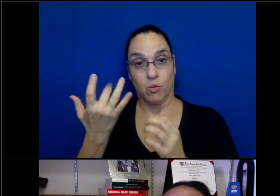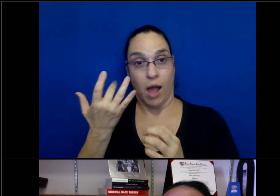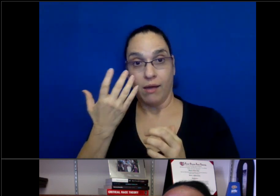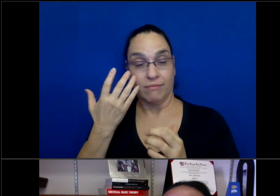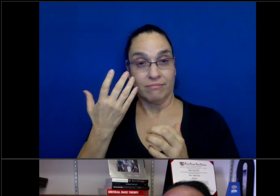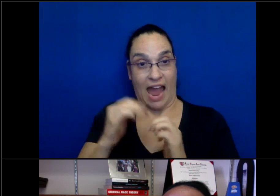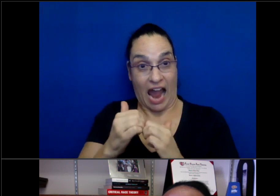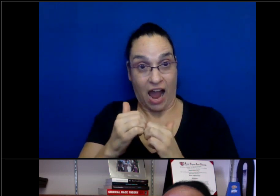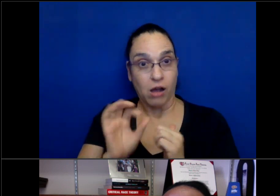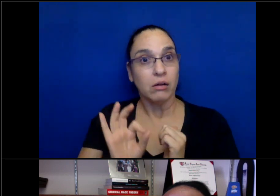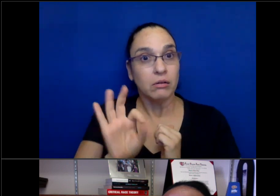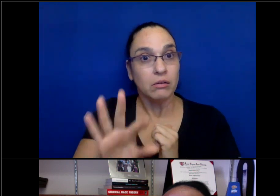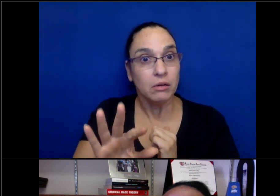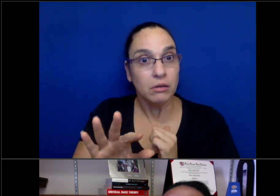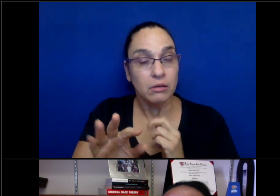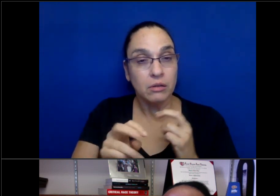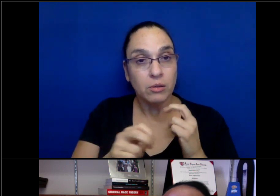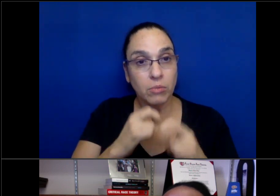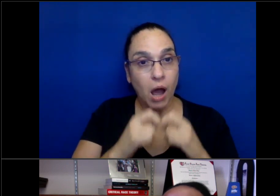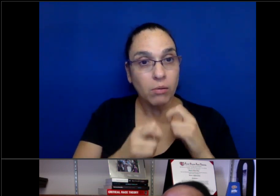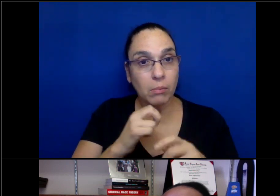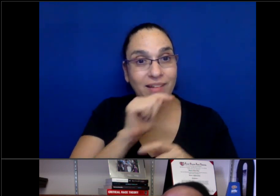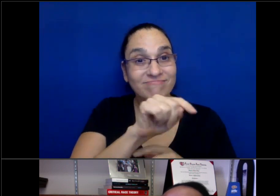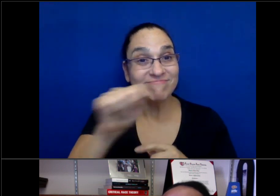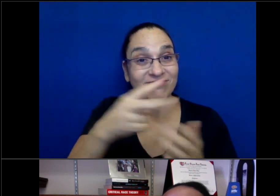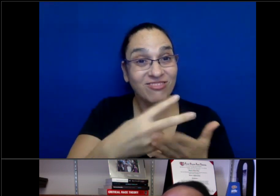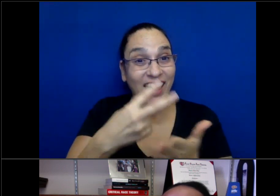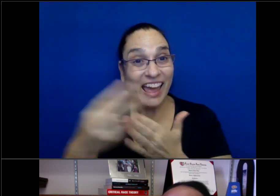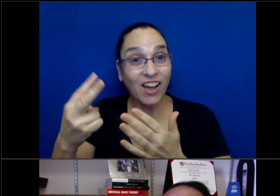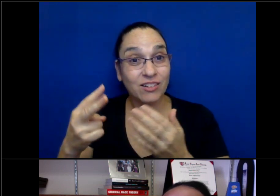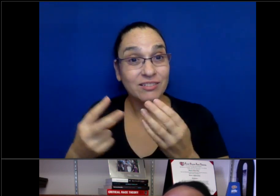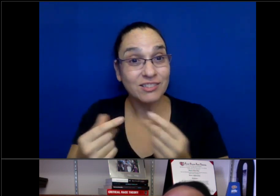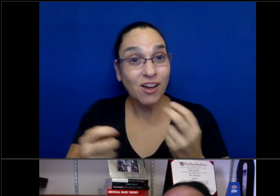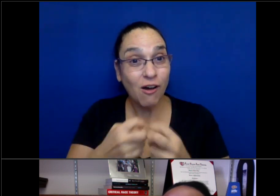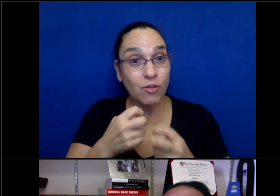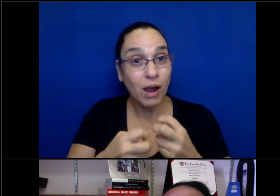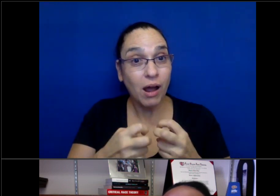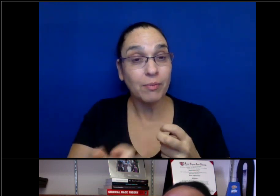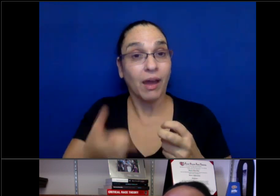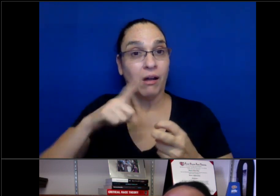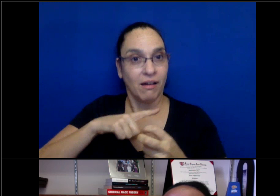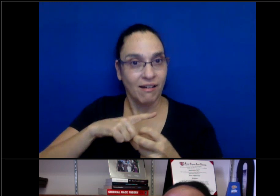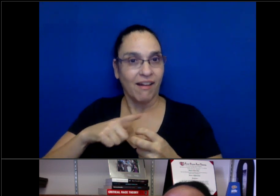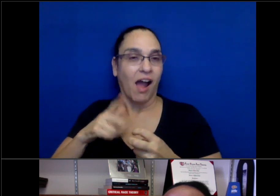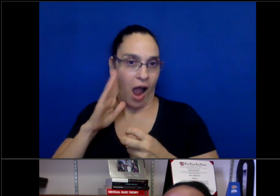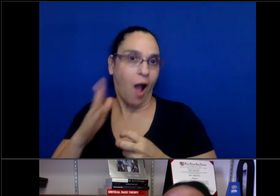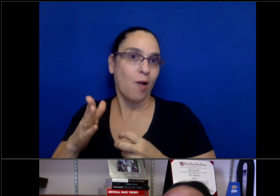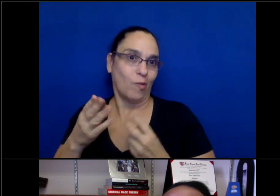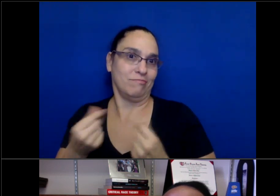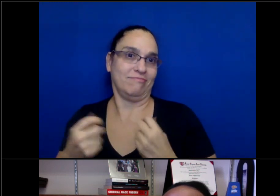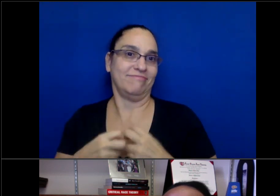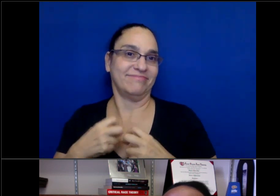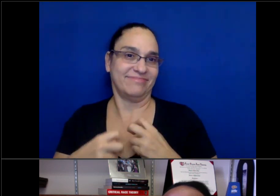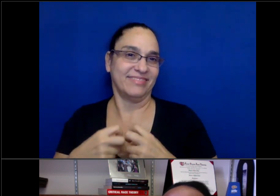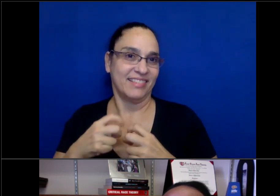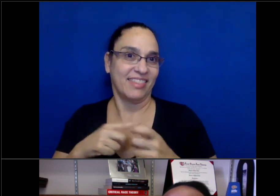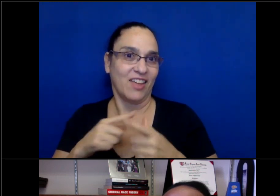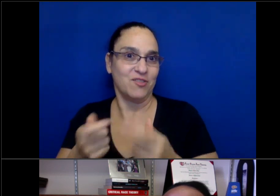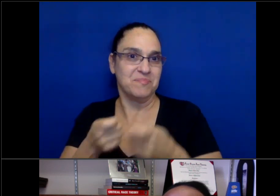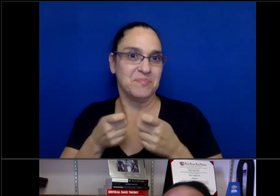but without success. And then that's hopefully where you step in. So this